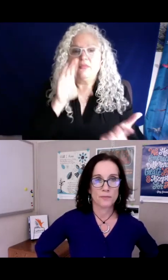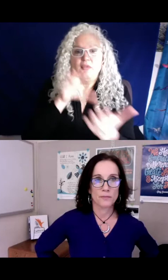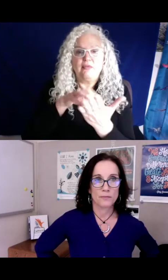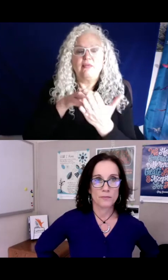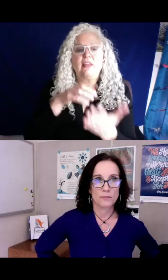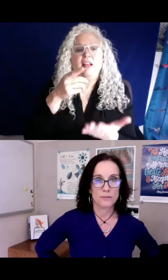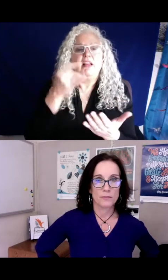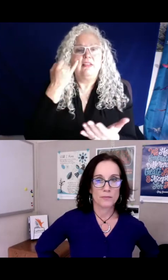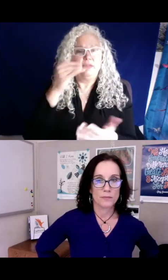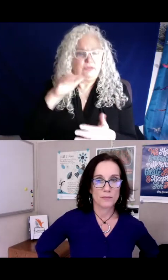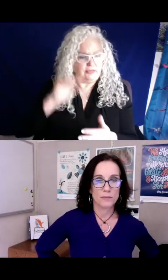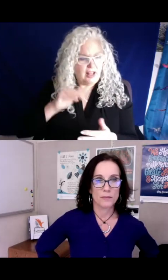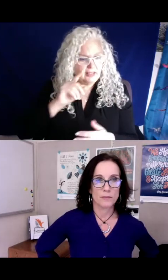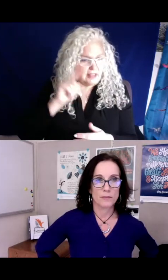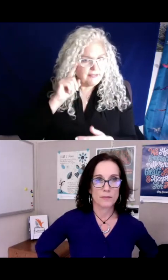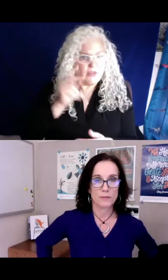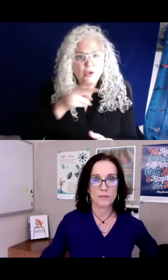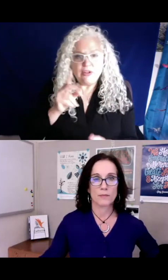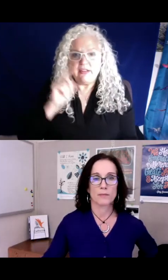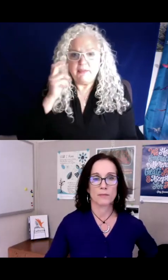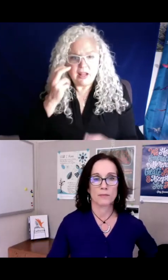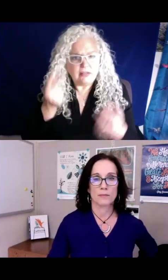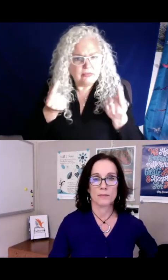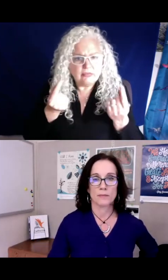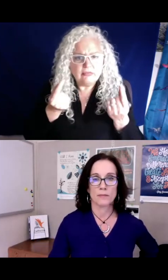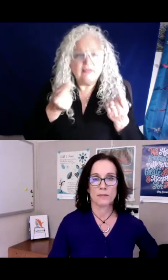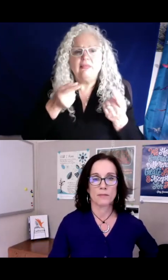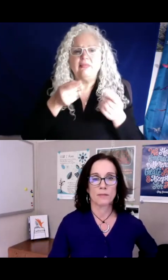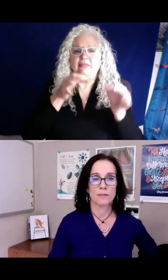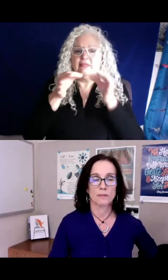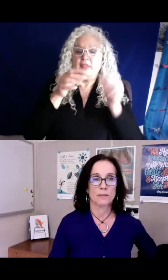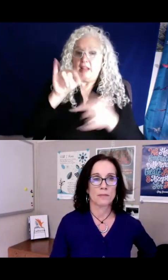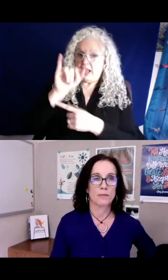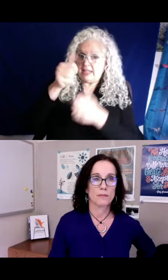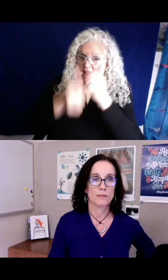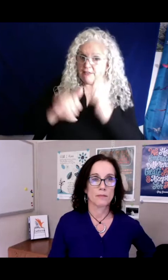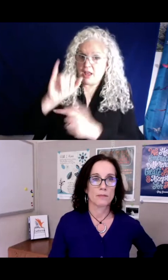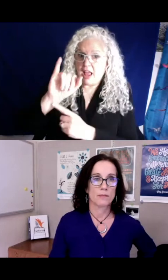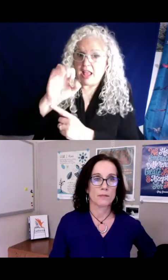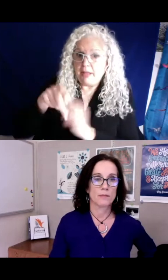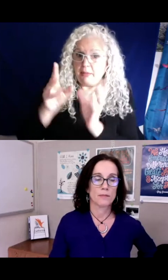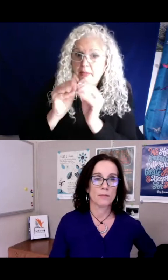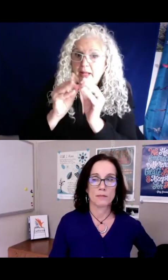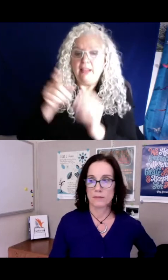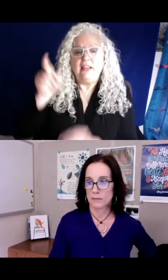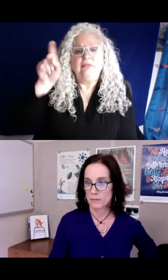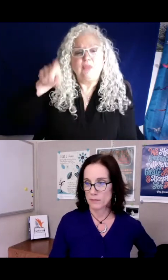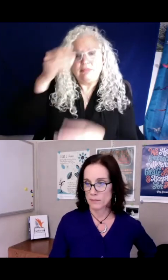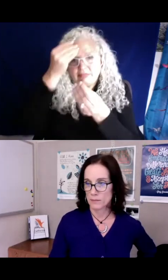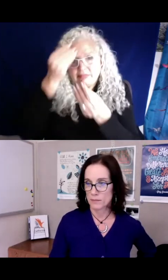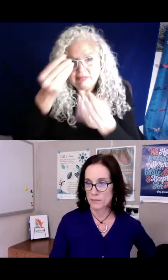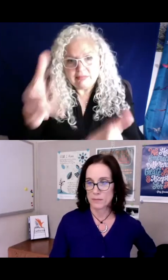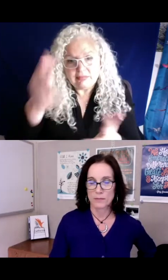that's what is shown here. If your child is deaf or hard of hearing or deaf blind, it explains that every